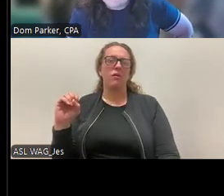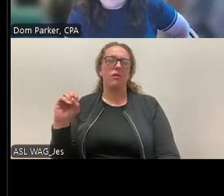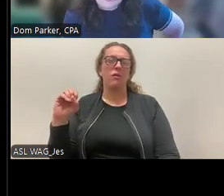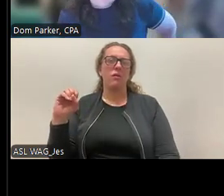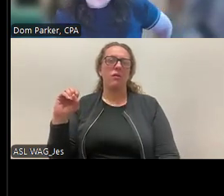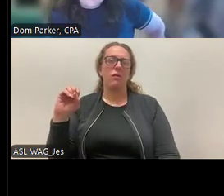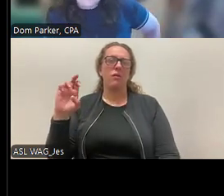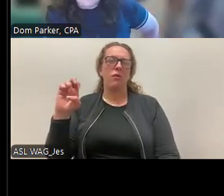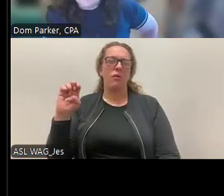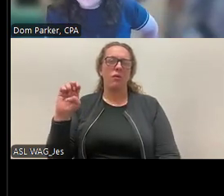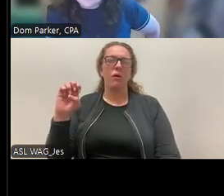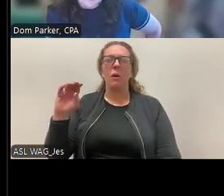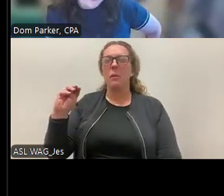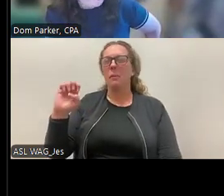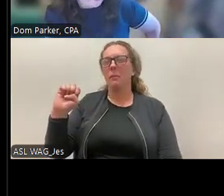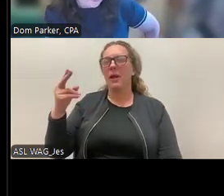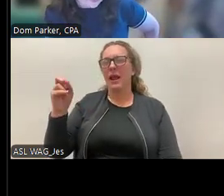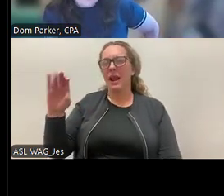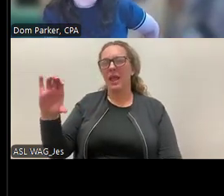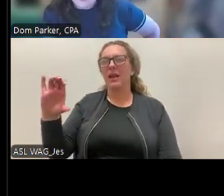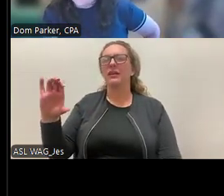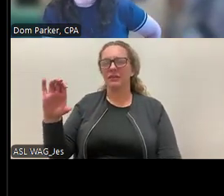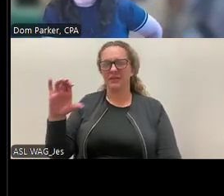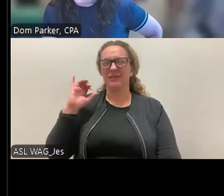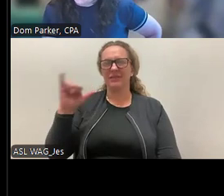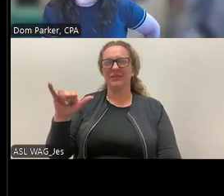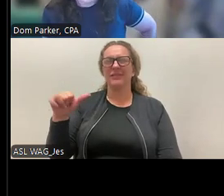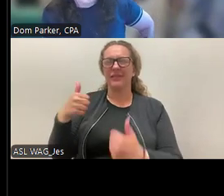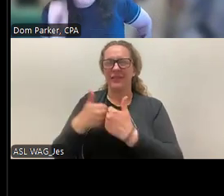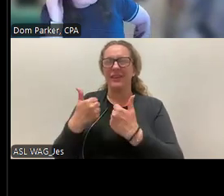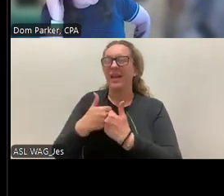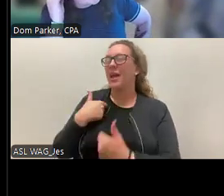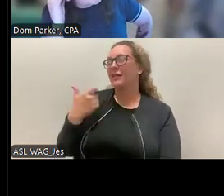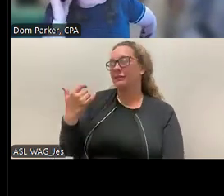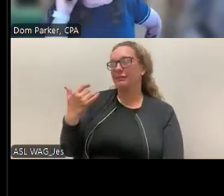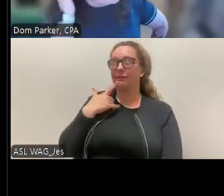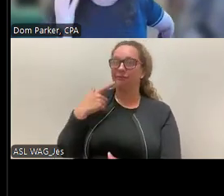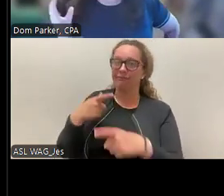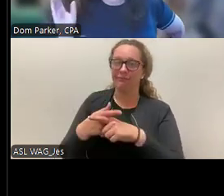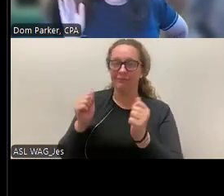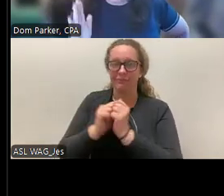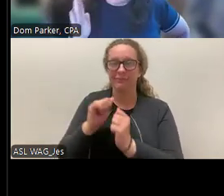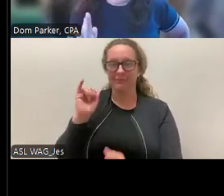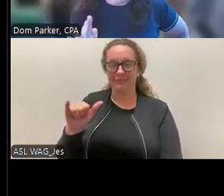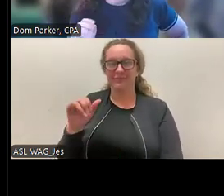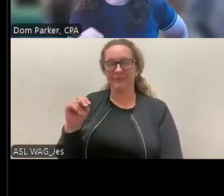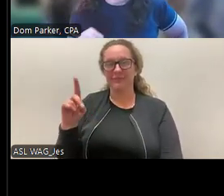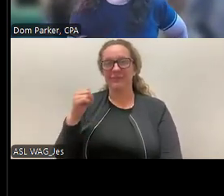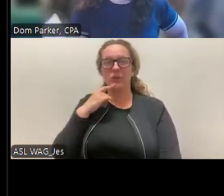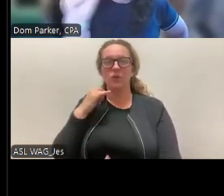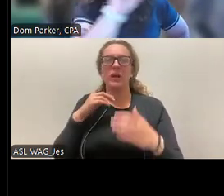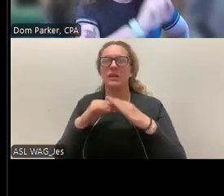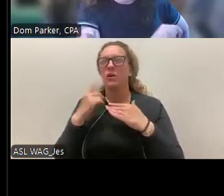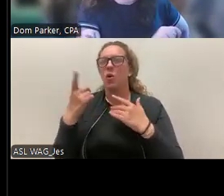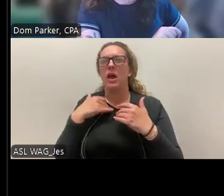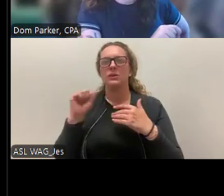great question, and something I'm currently trying to deal with under NDA. So this is why accessibility always has to